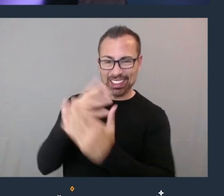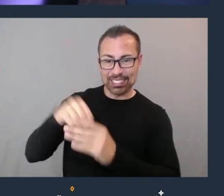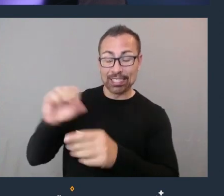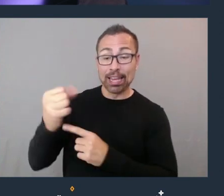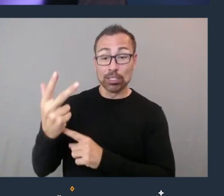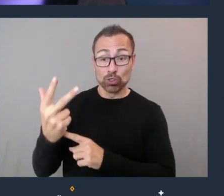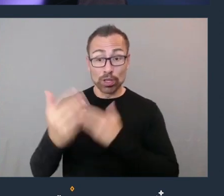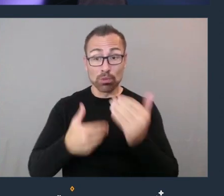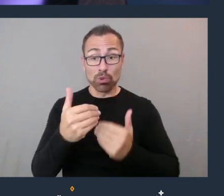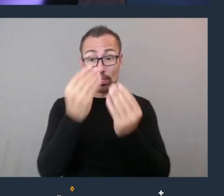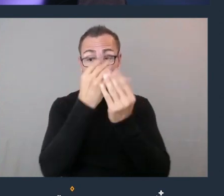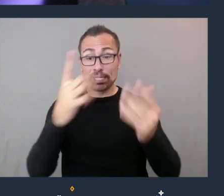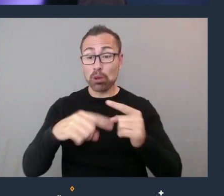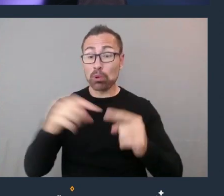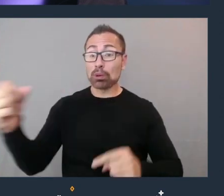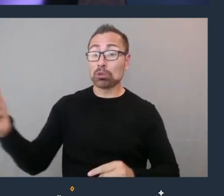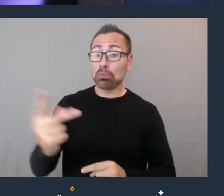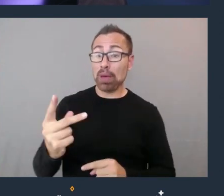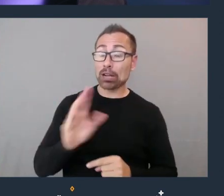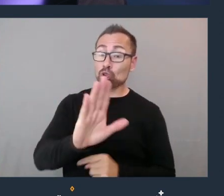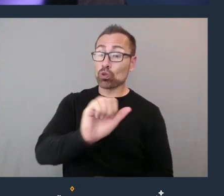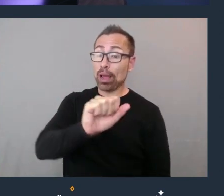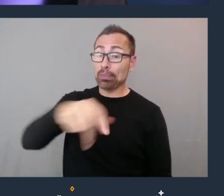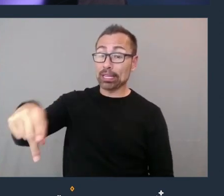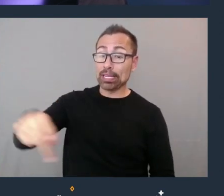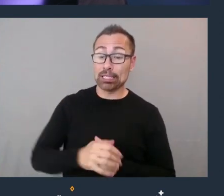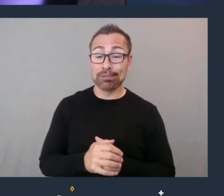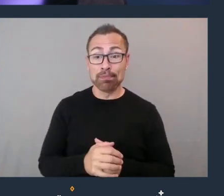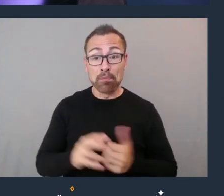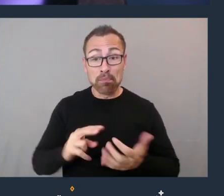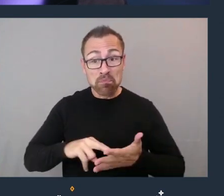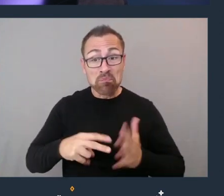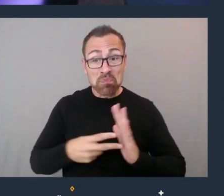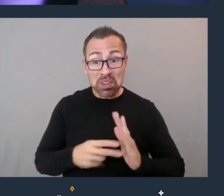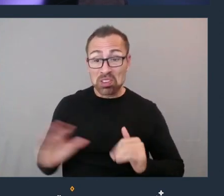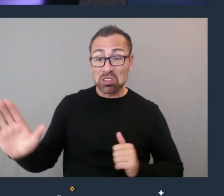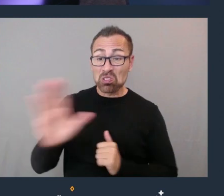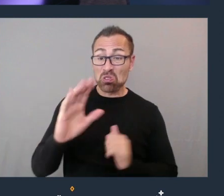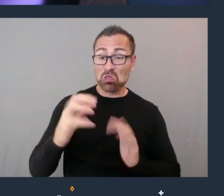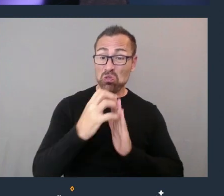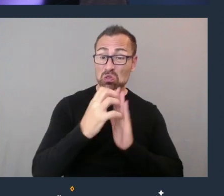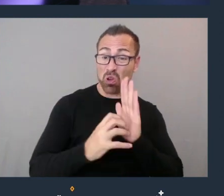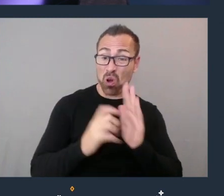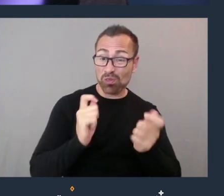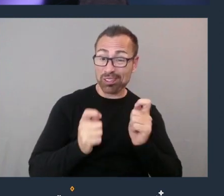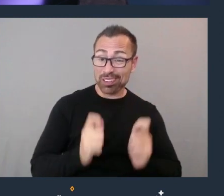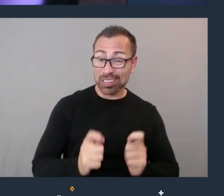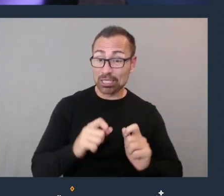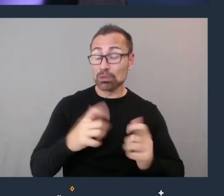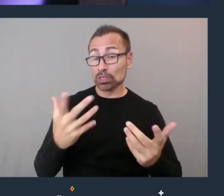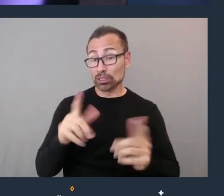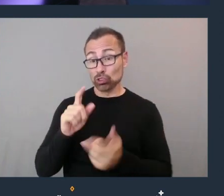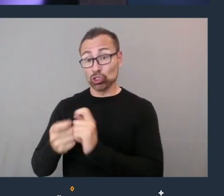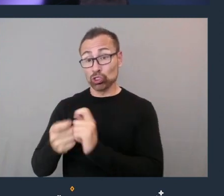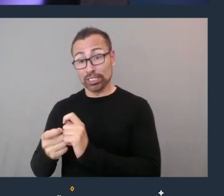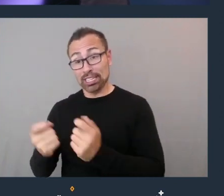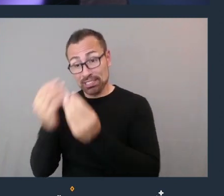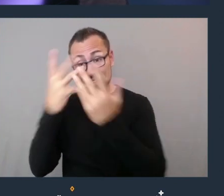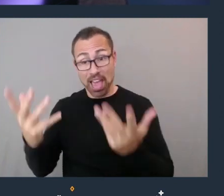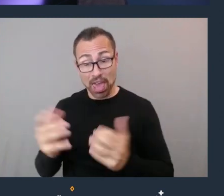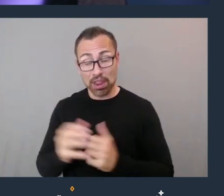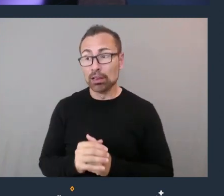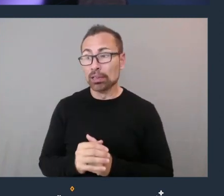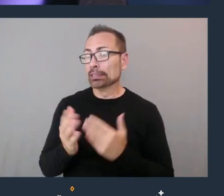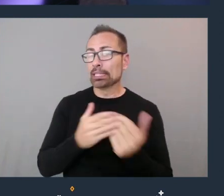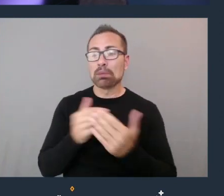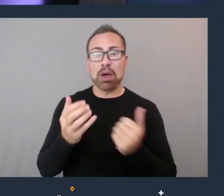And so for the first time, you could really use custom code to change the data returned by a standard S3 GET request. So whether you were filtering rows,